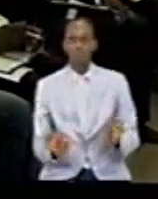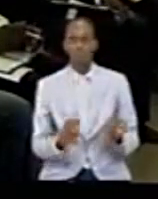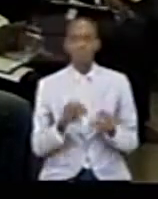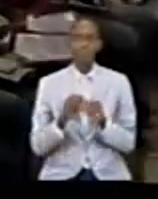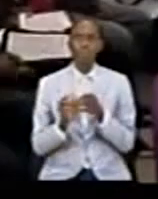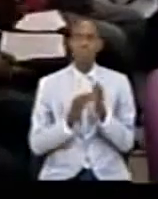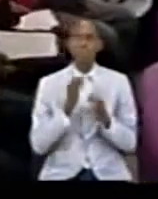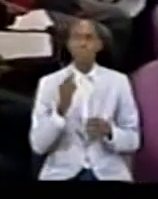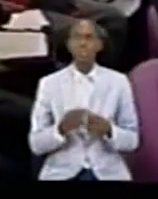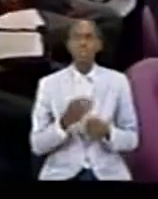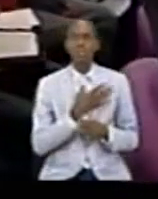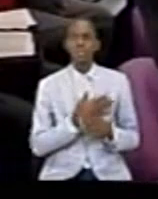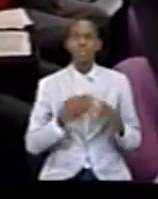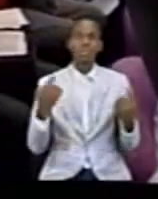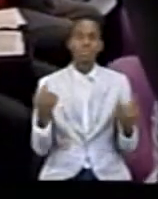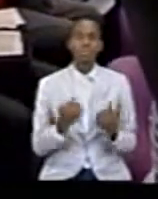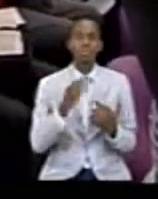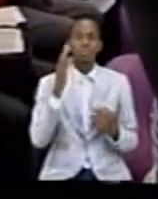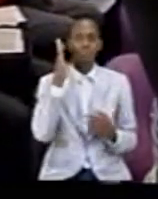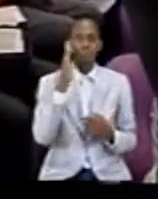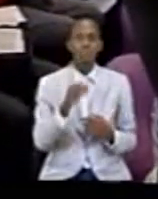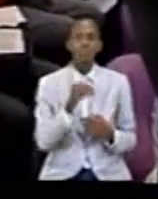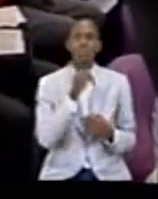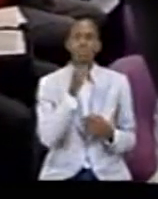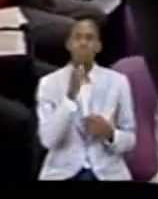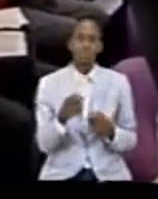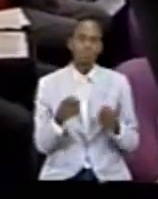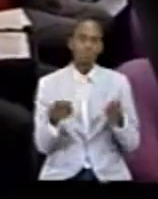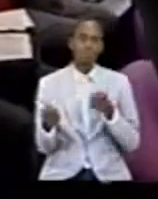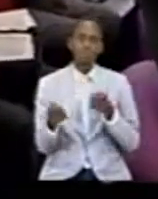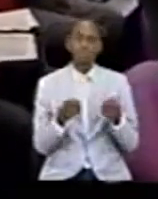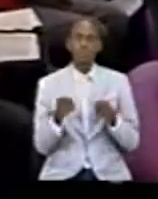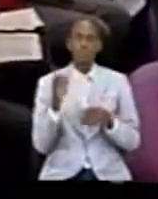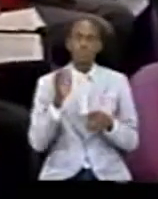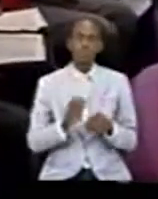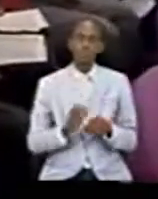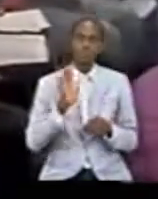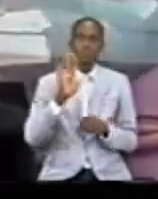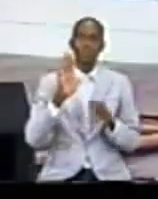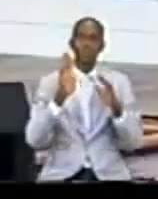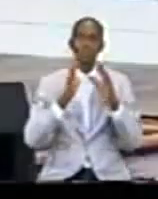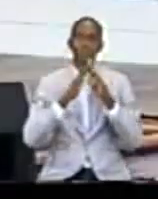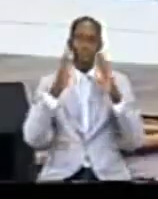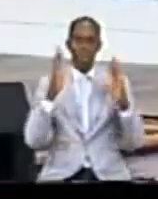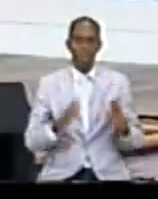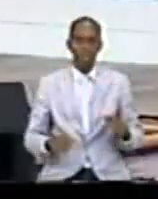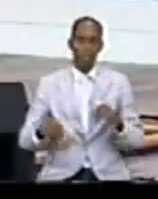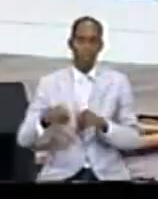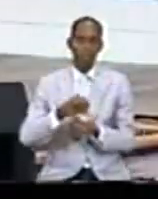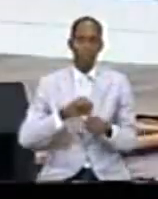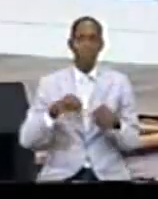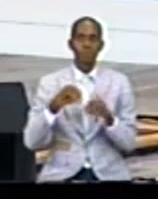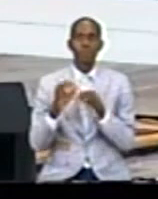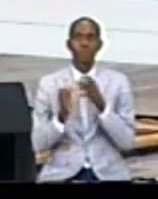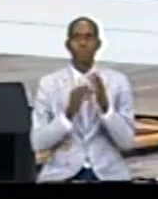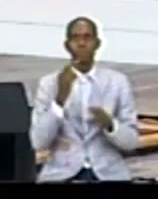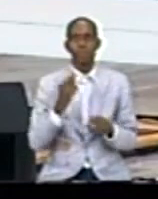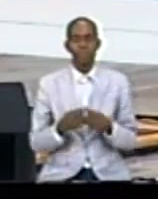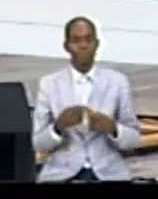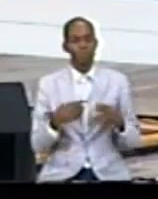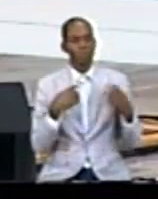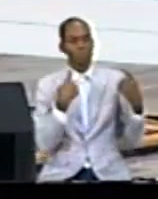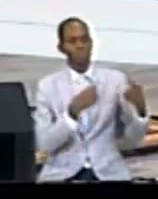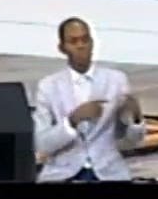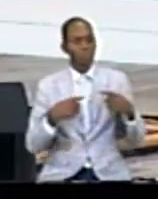And sin will not reign in your house fellowship. Argument,